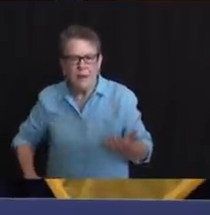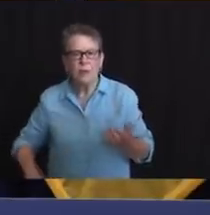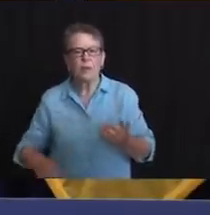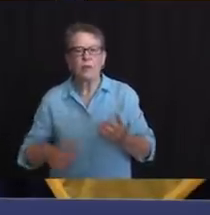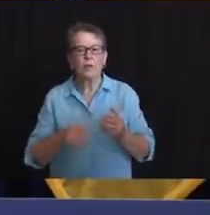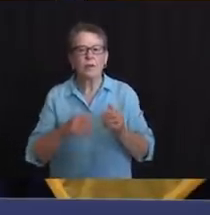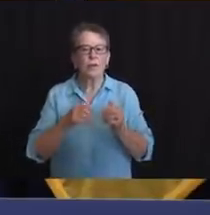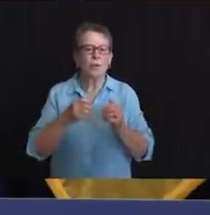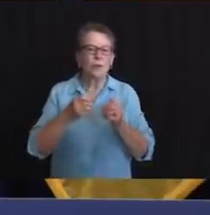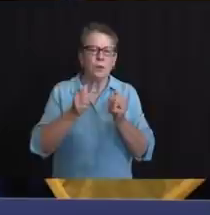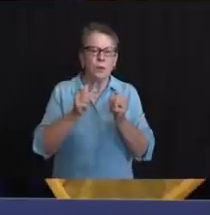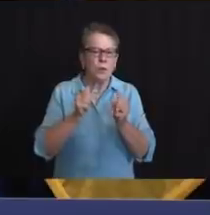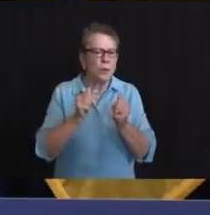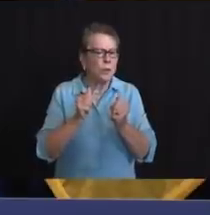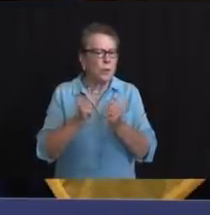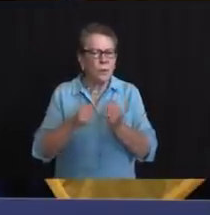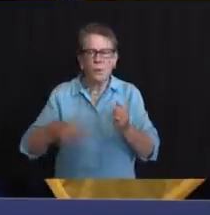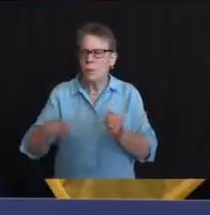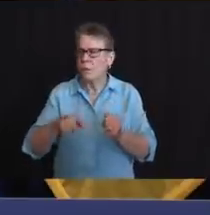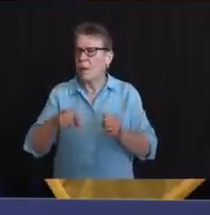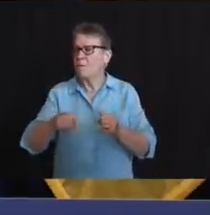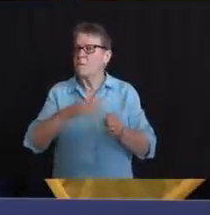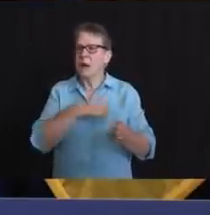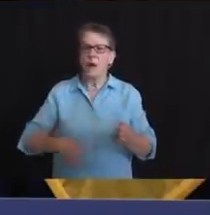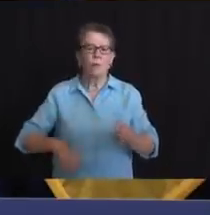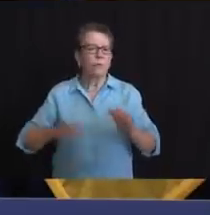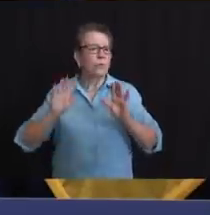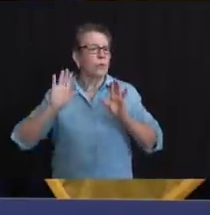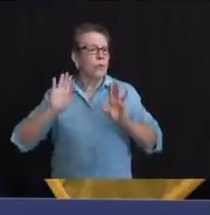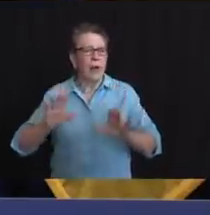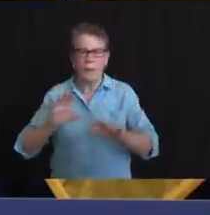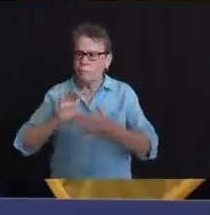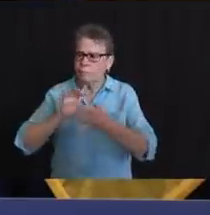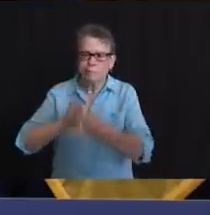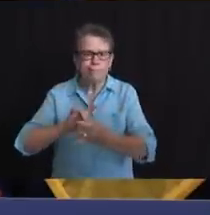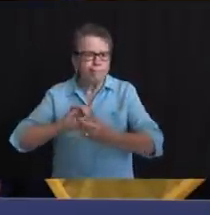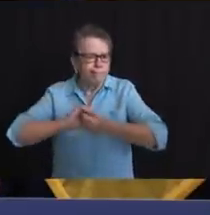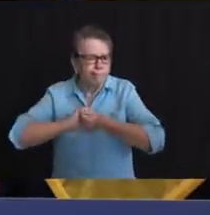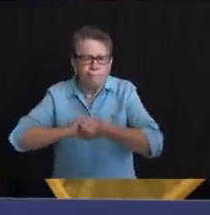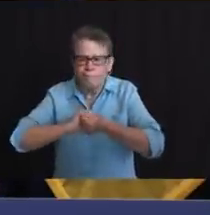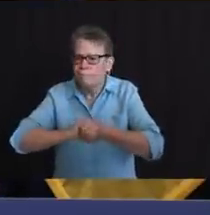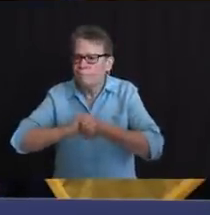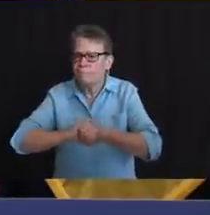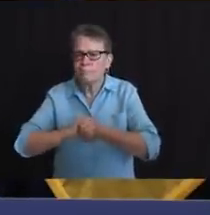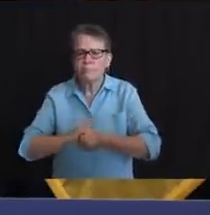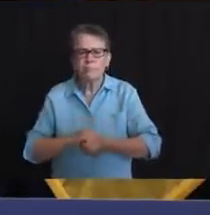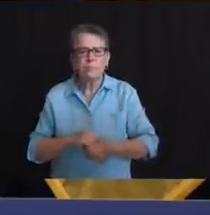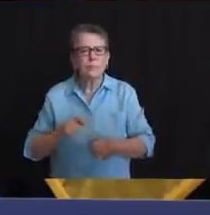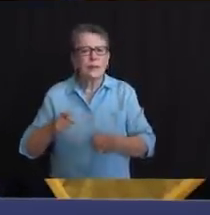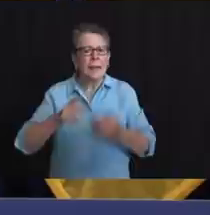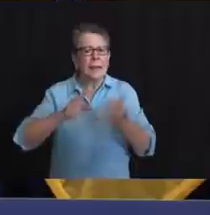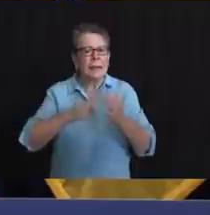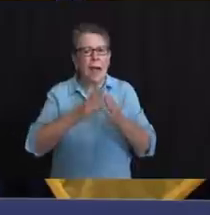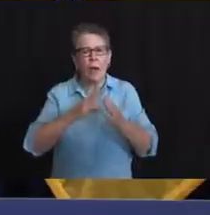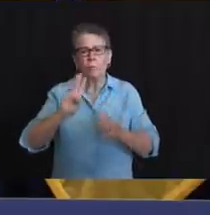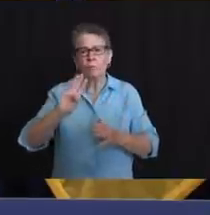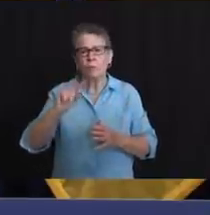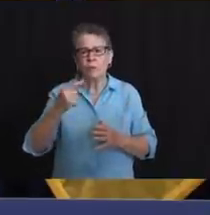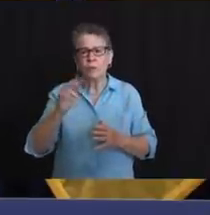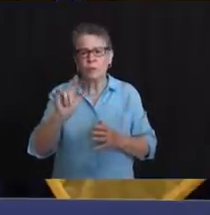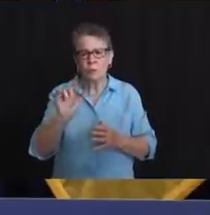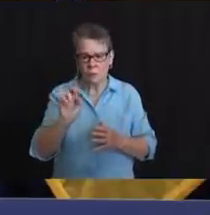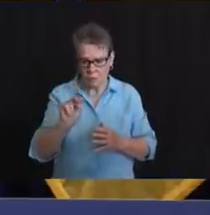and does a great job. But importantly, and this is a particular shout out, Bridgeton came in and backed and filled with